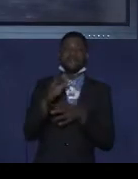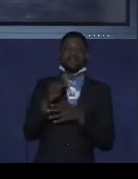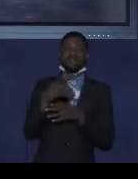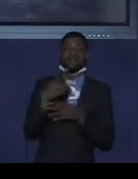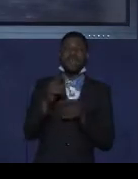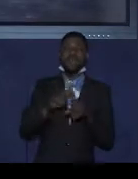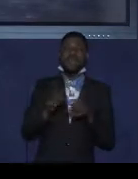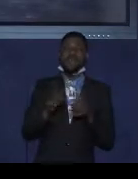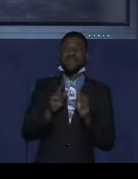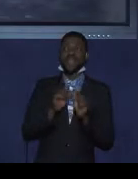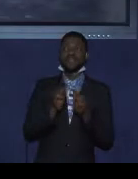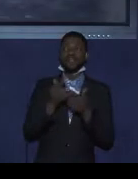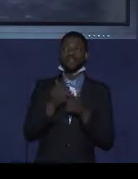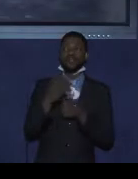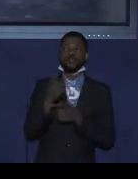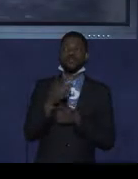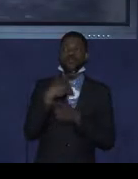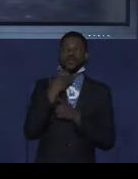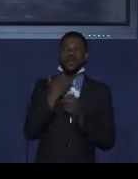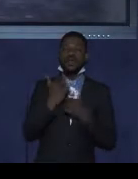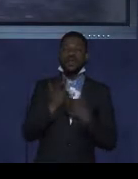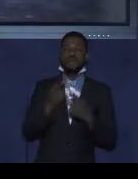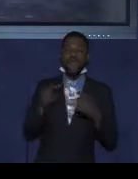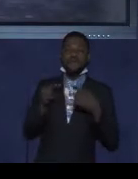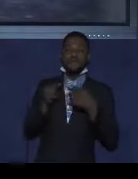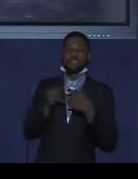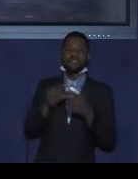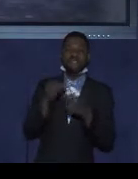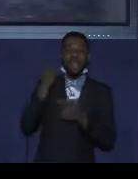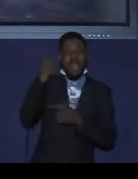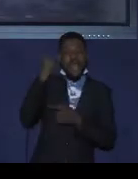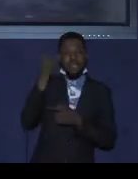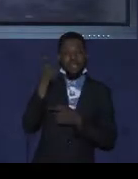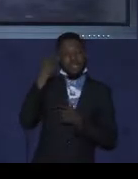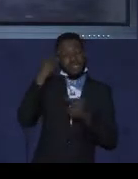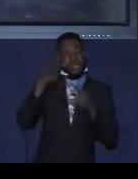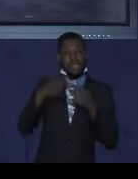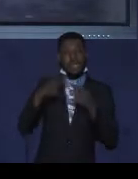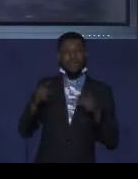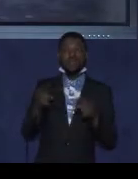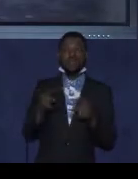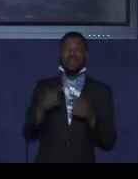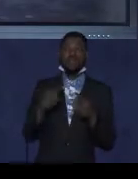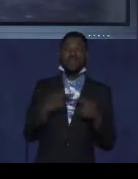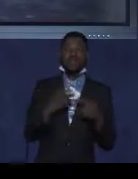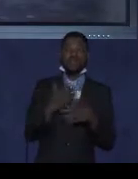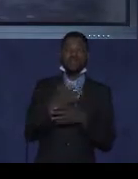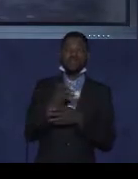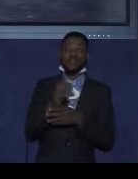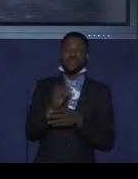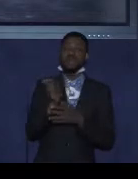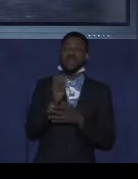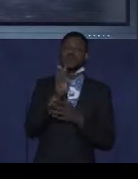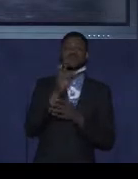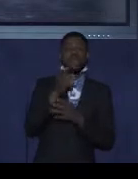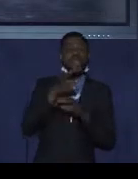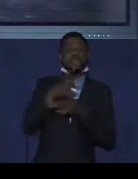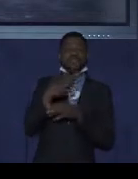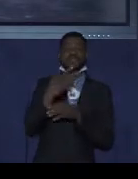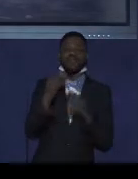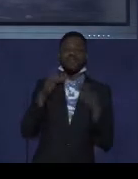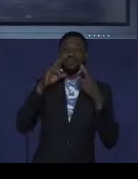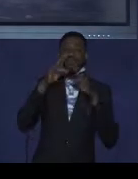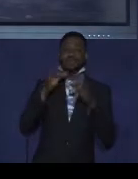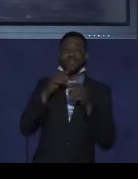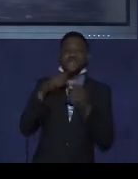between different groups who have opposing ideas. Disagreement, quarrel between different groups. Right two causes of